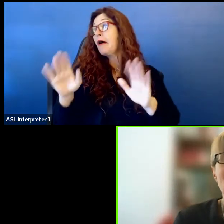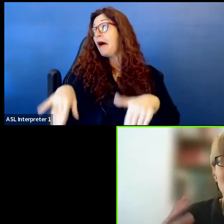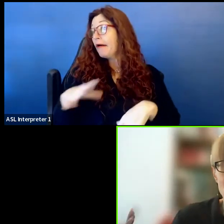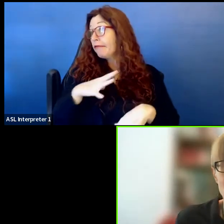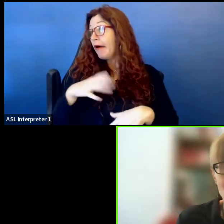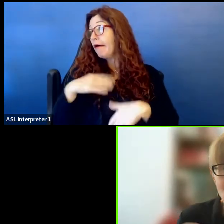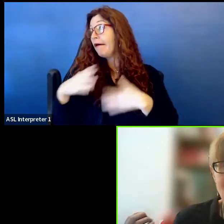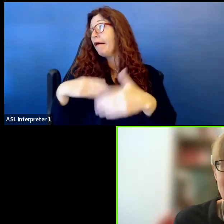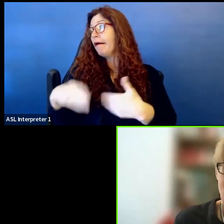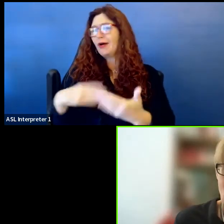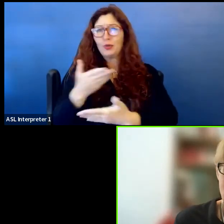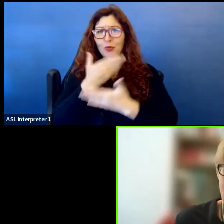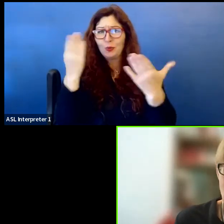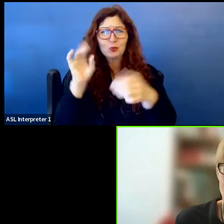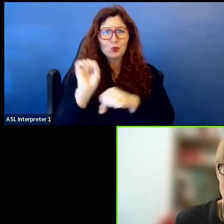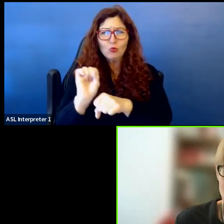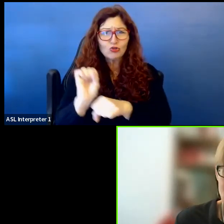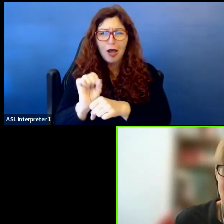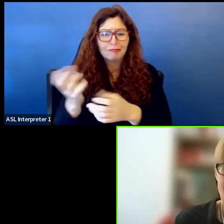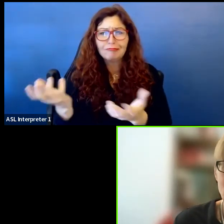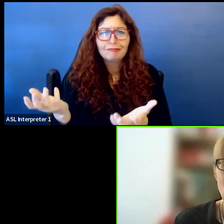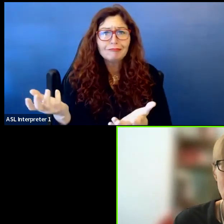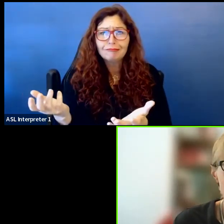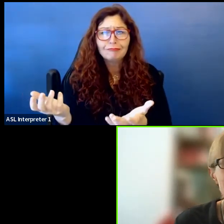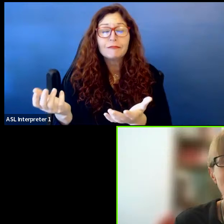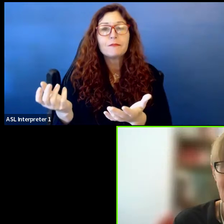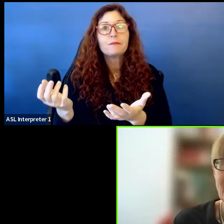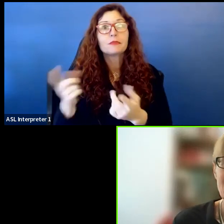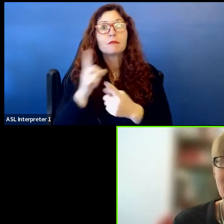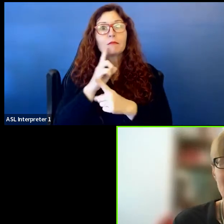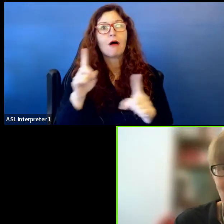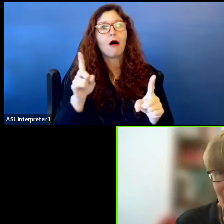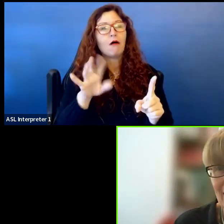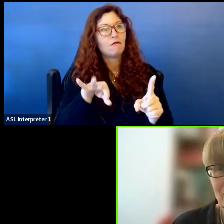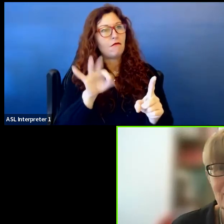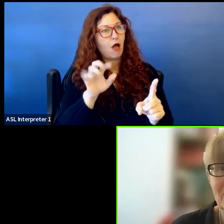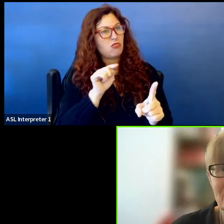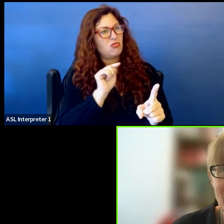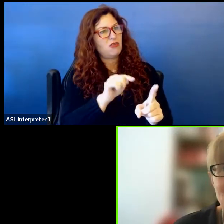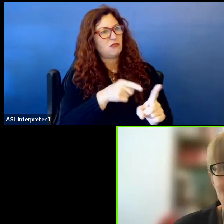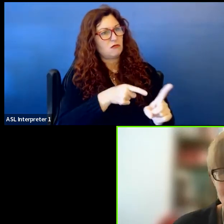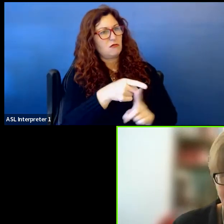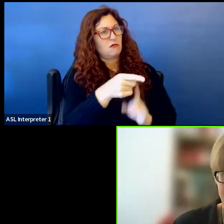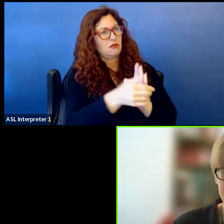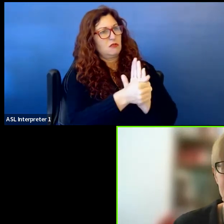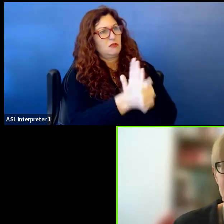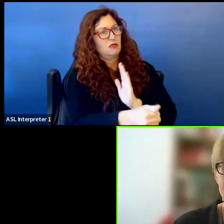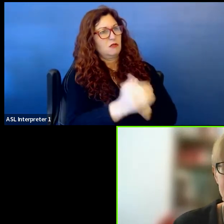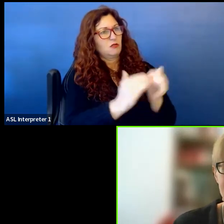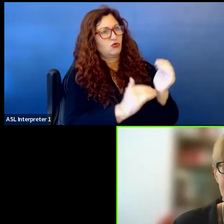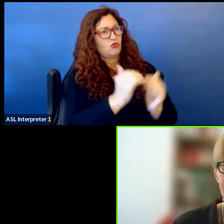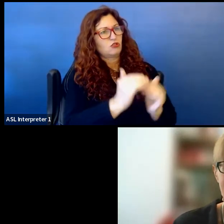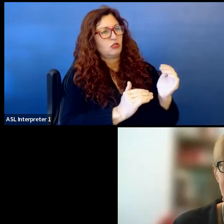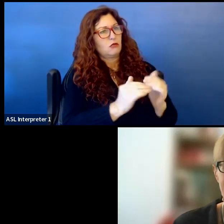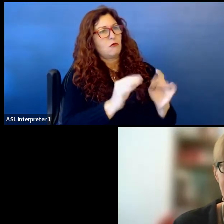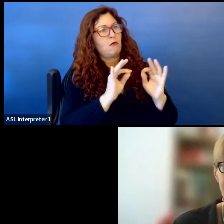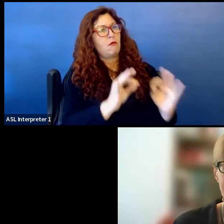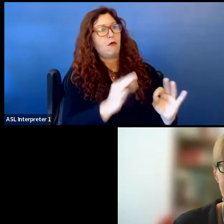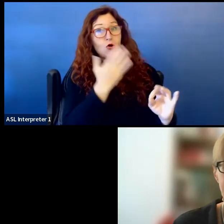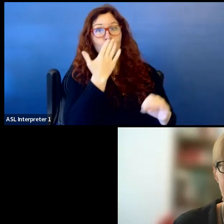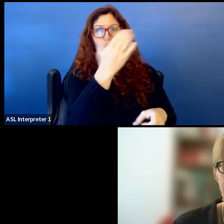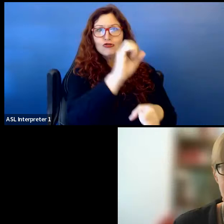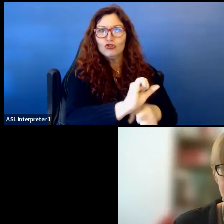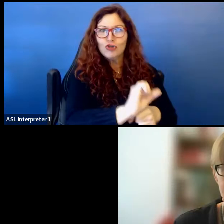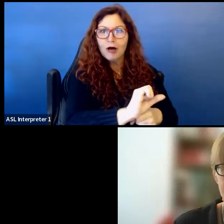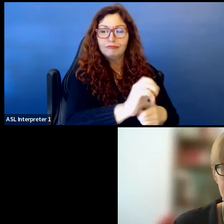really to put these opportunities more into the ether will help any which way thank you very